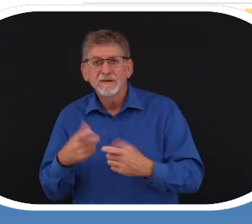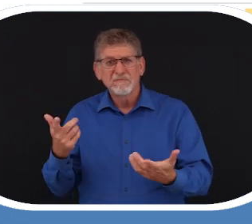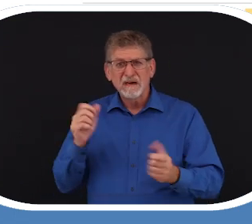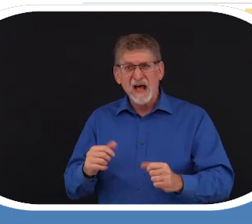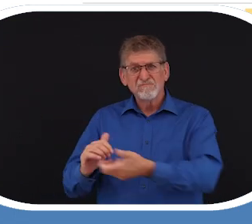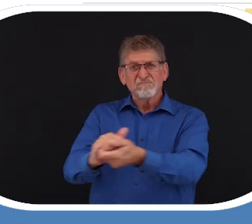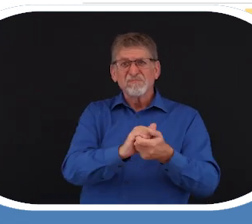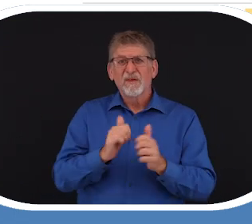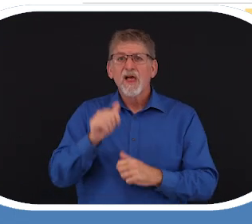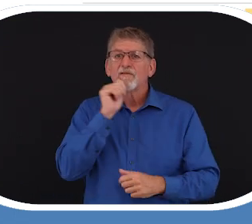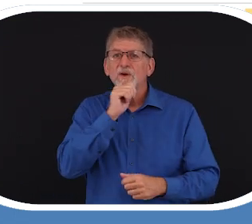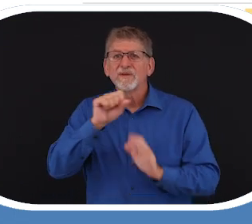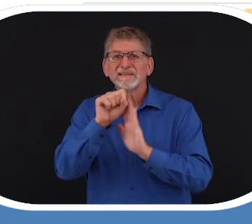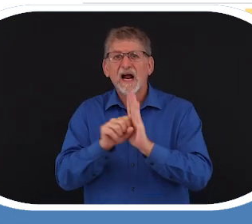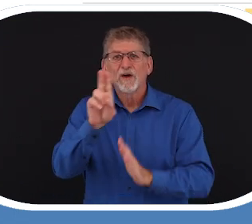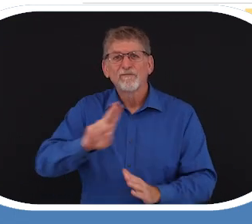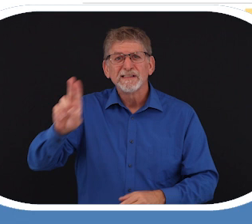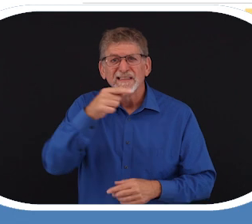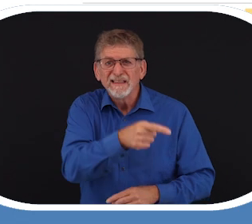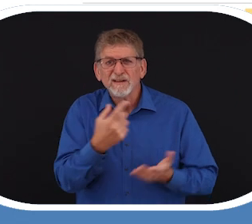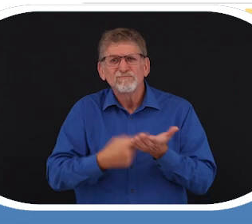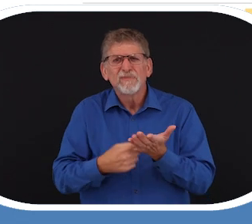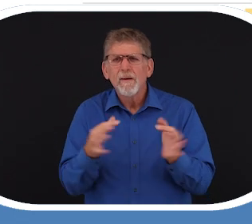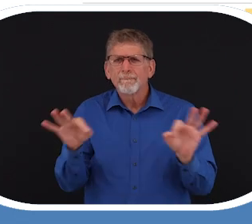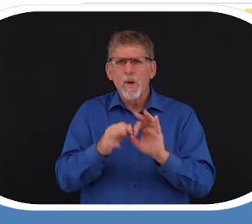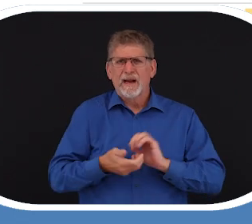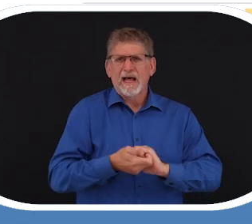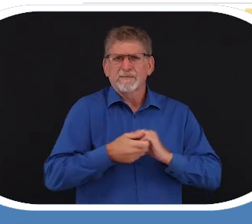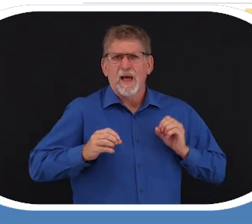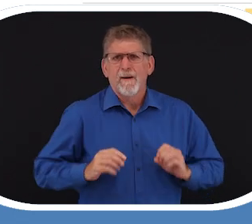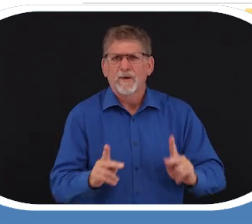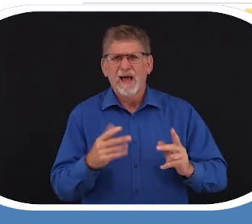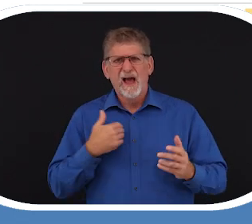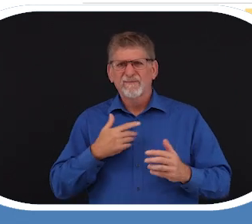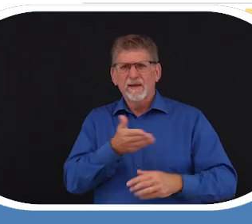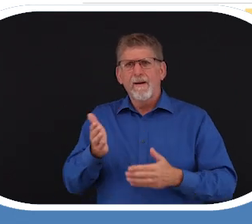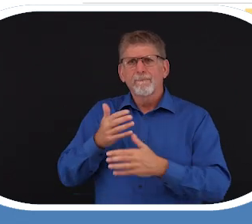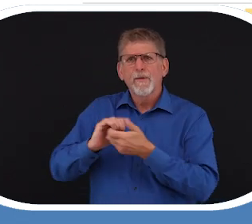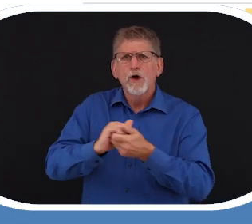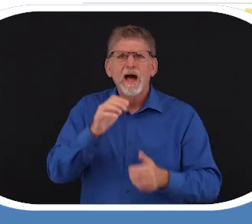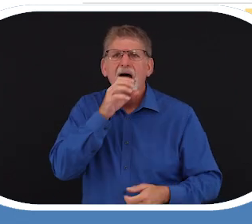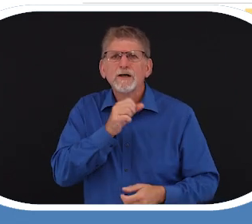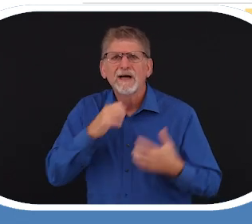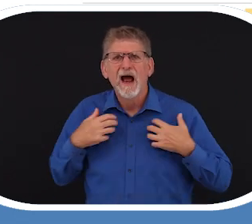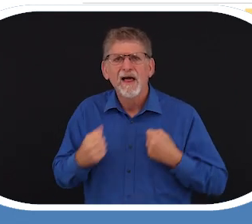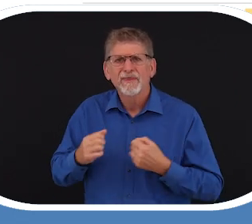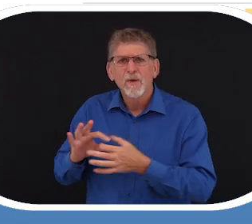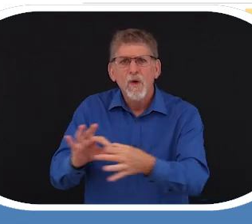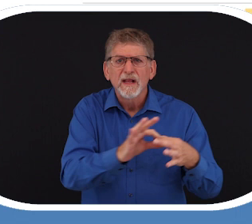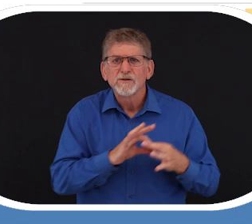collaborated with Arizona State University School and talking about important engagement opportunities. We also have our partners at the Asian Health